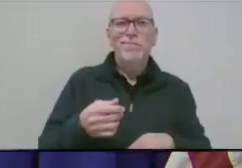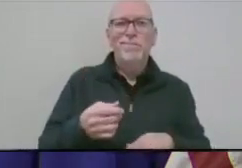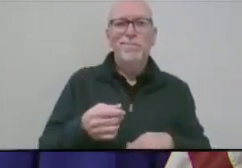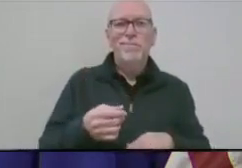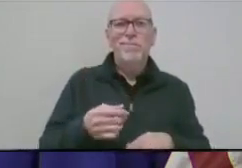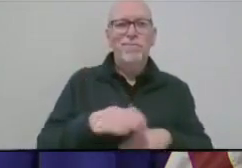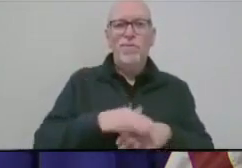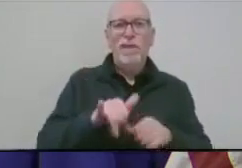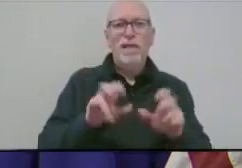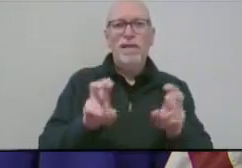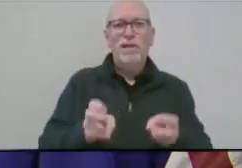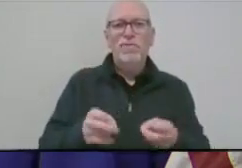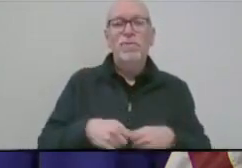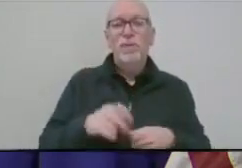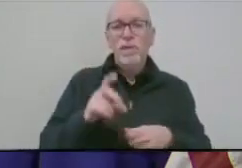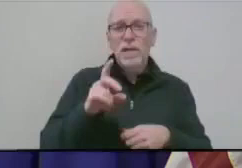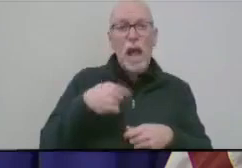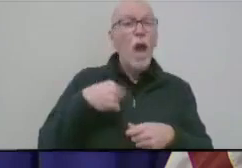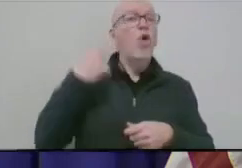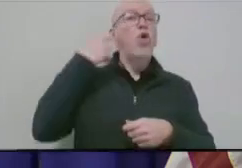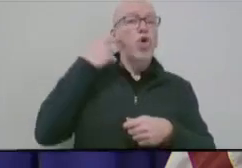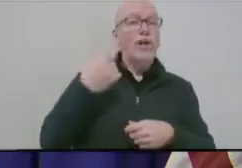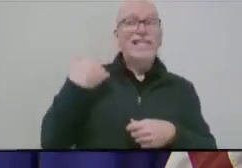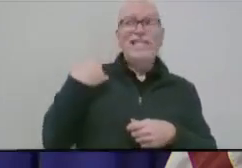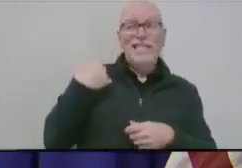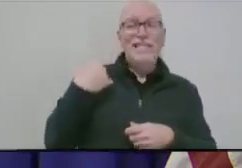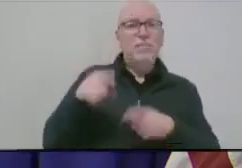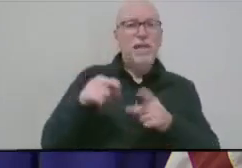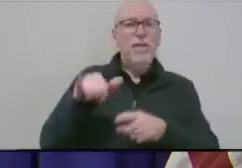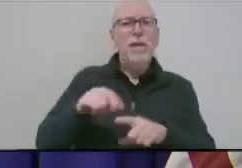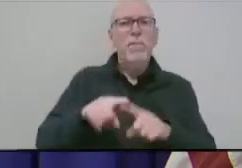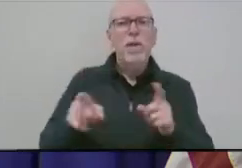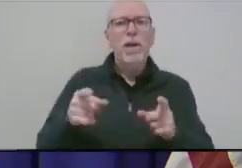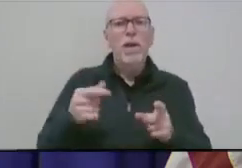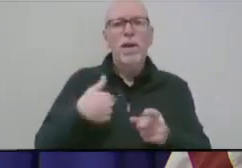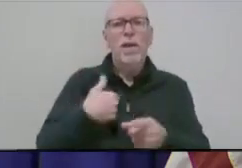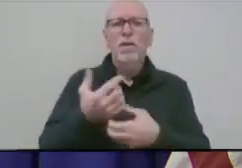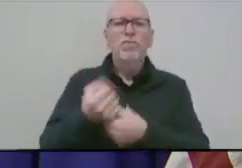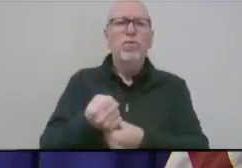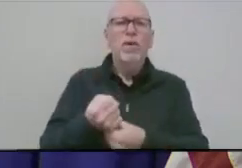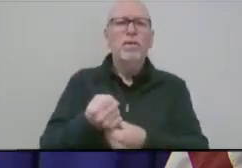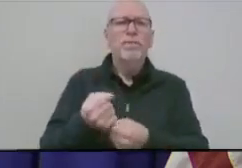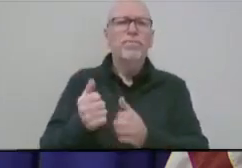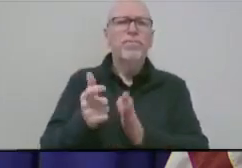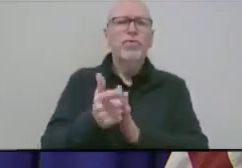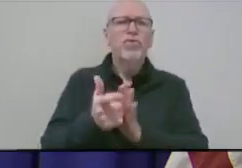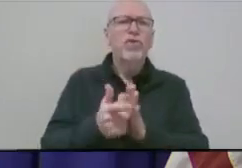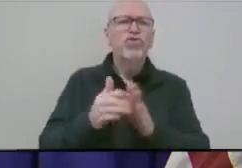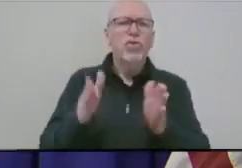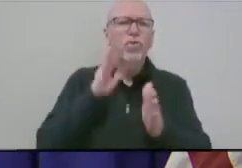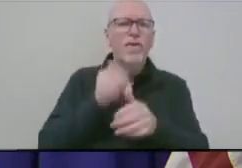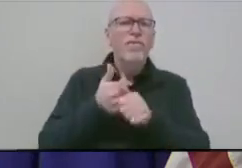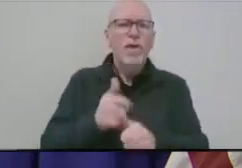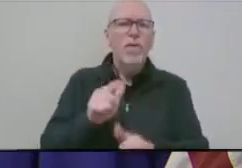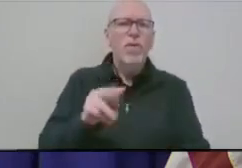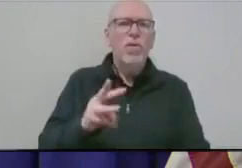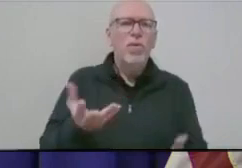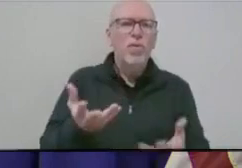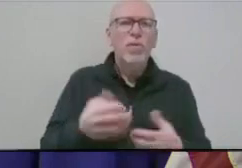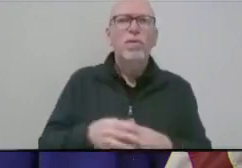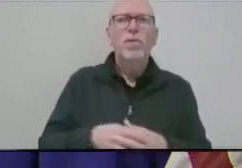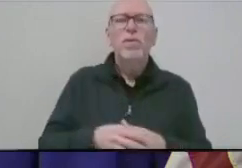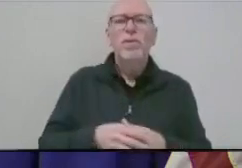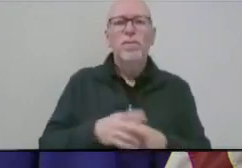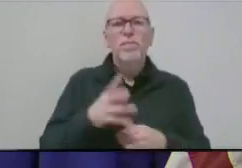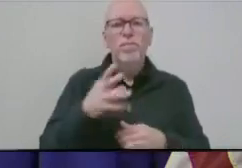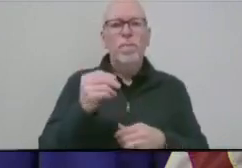on this issue. Did hear about it recently, but I trust the Attorney General has followed the letter of the law and is